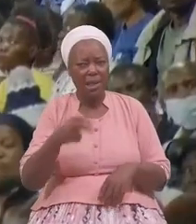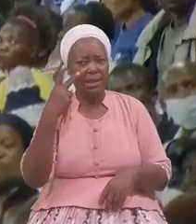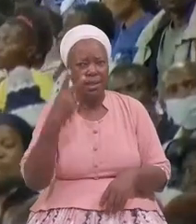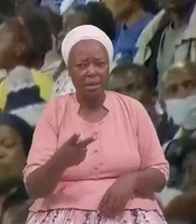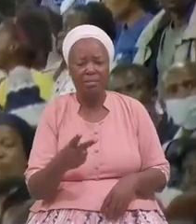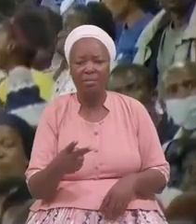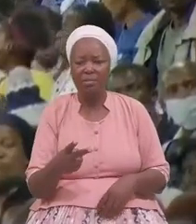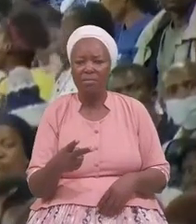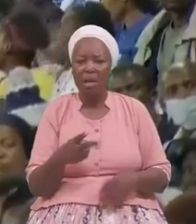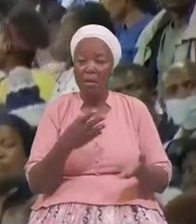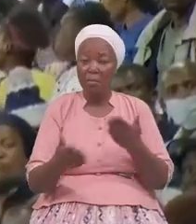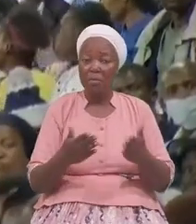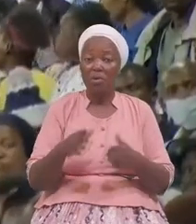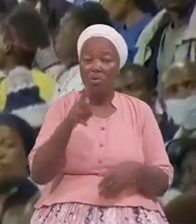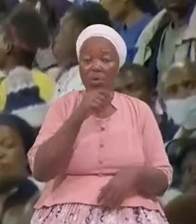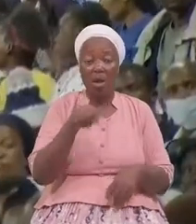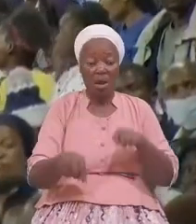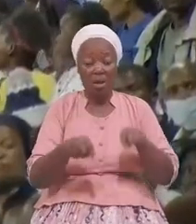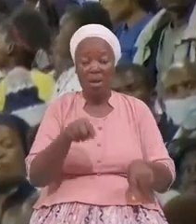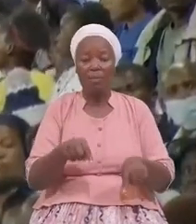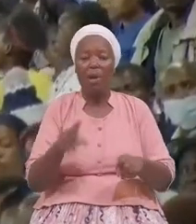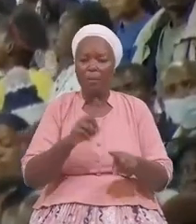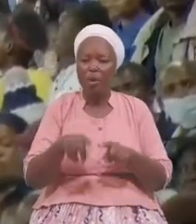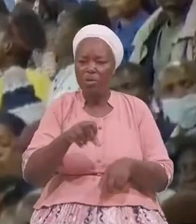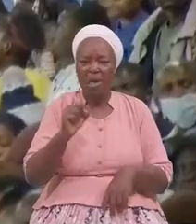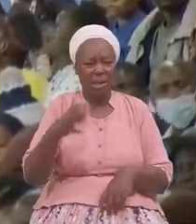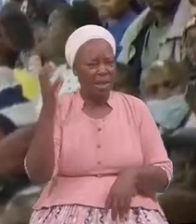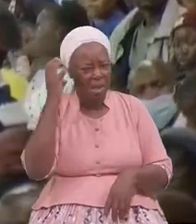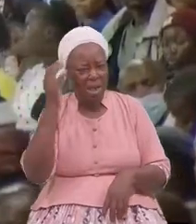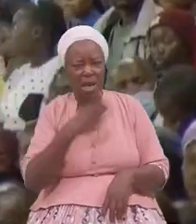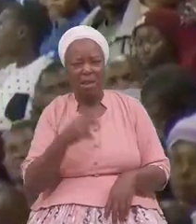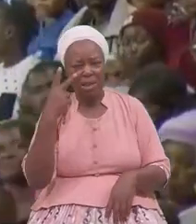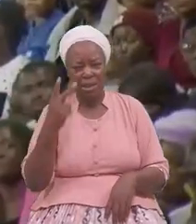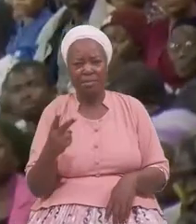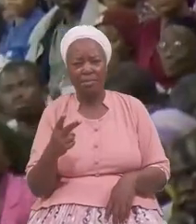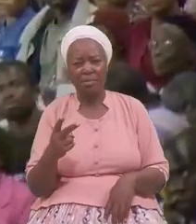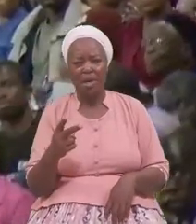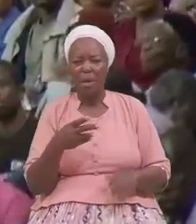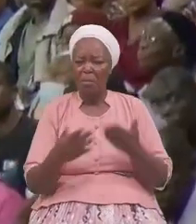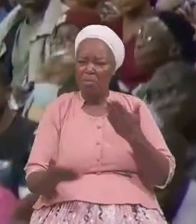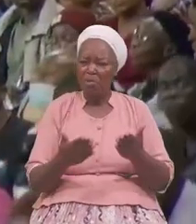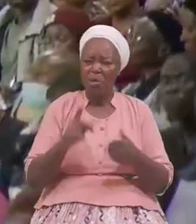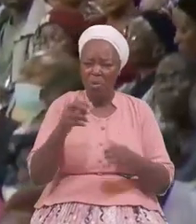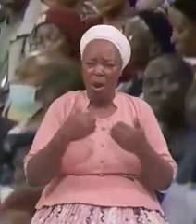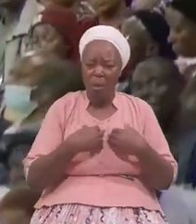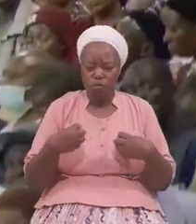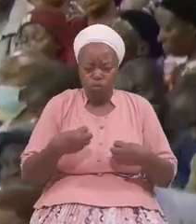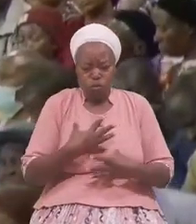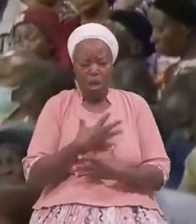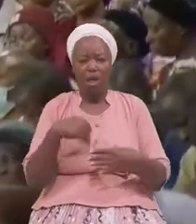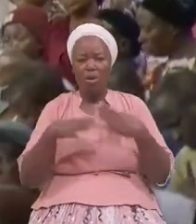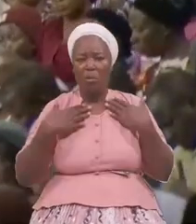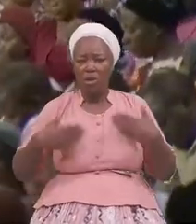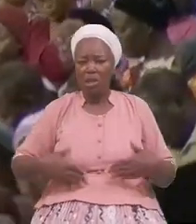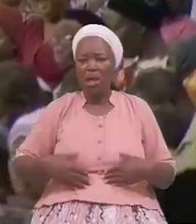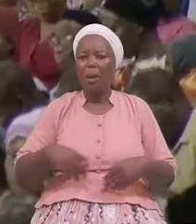Maybe you are lame, but you can hear and see. Maybe you have swelling on your body,